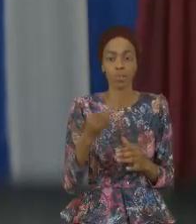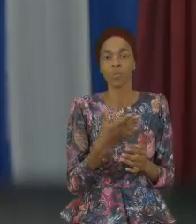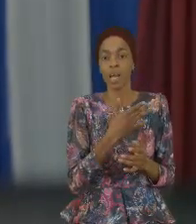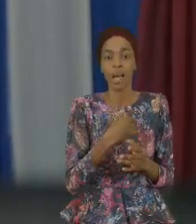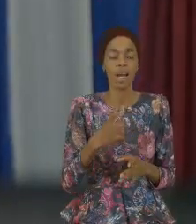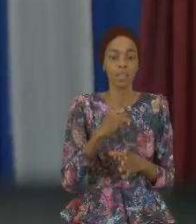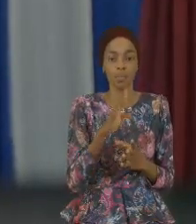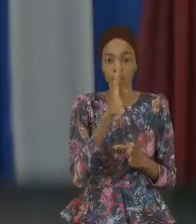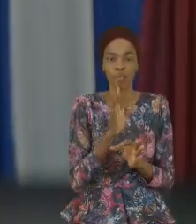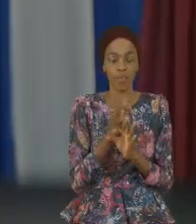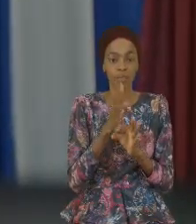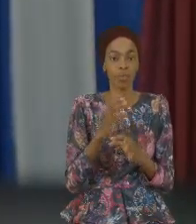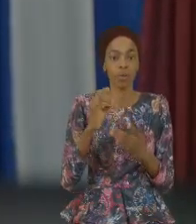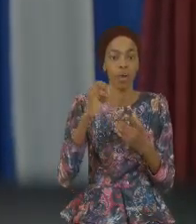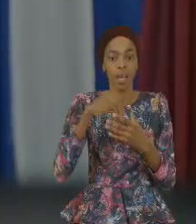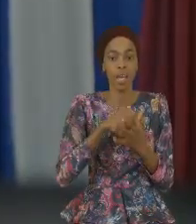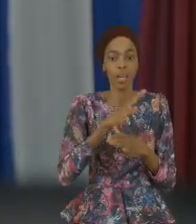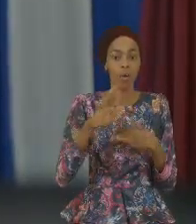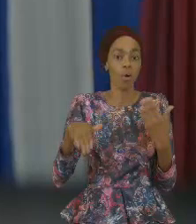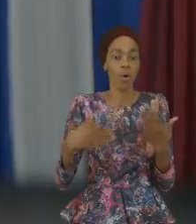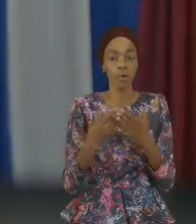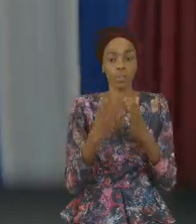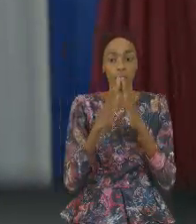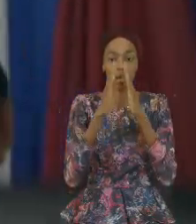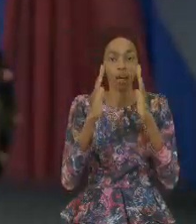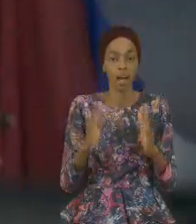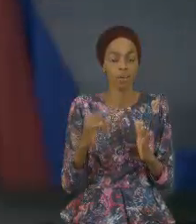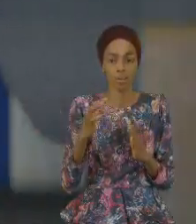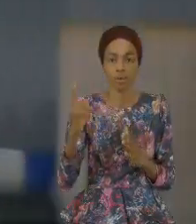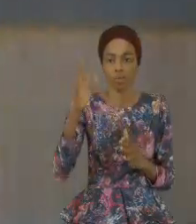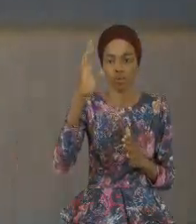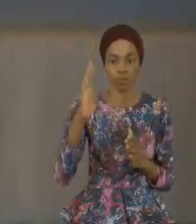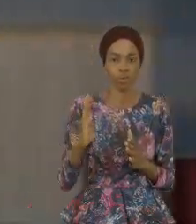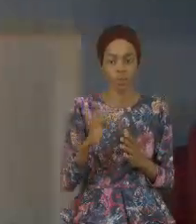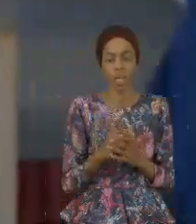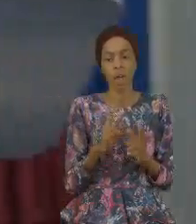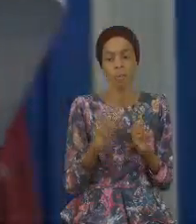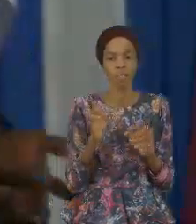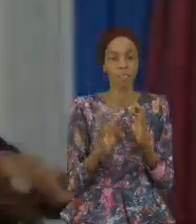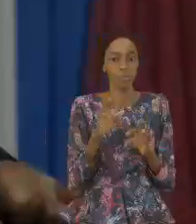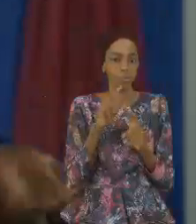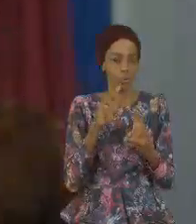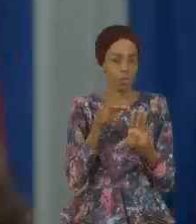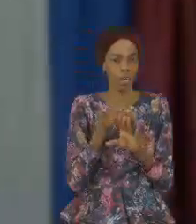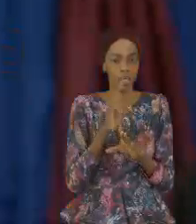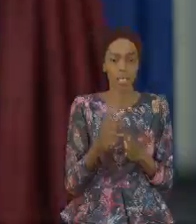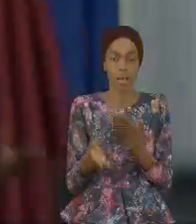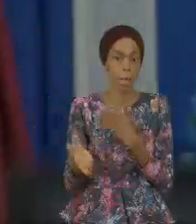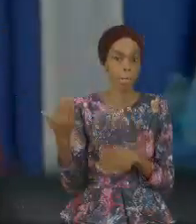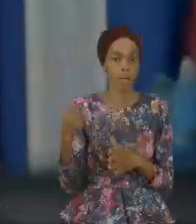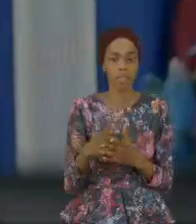all the house, all the habitation of God. When you look at the past, and then God has given